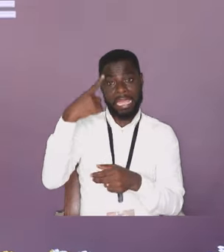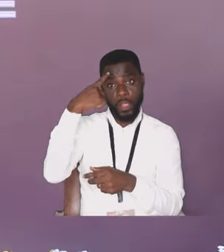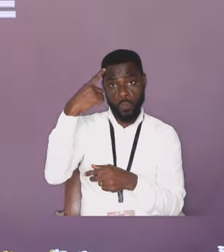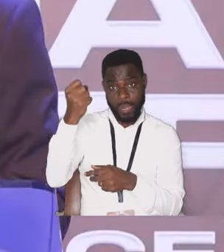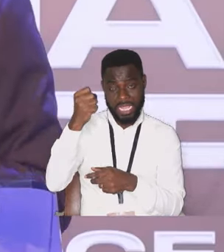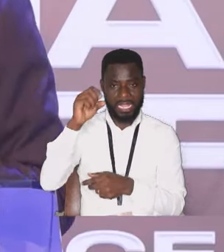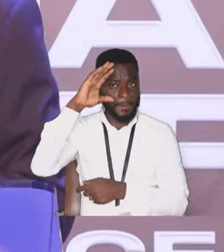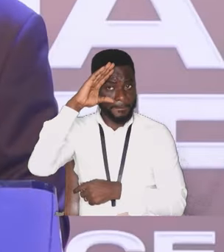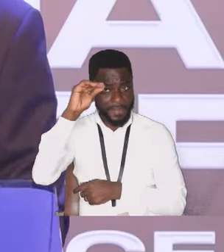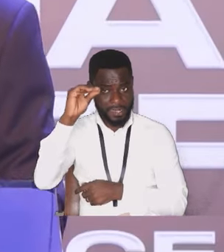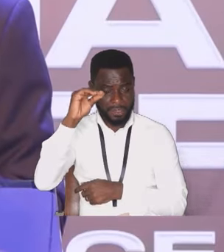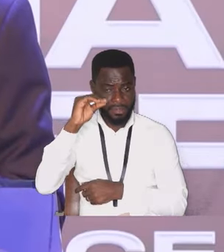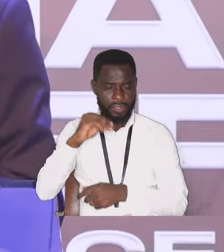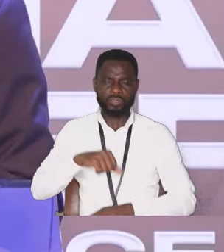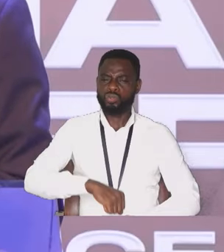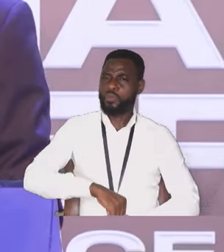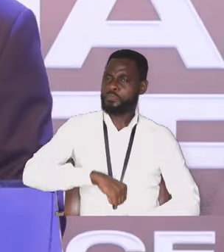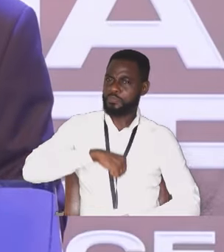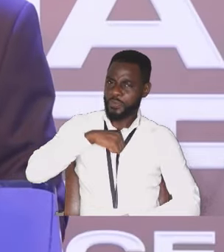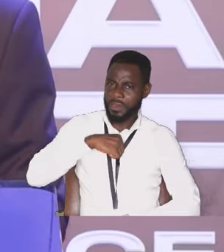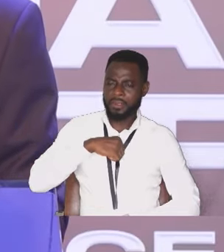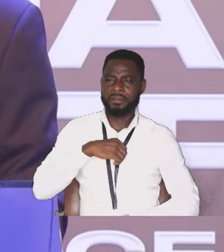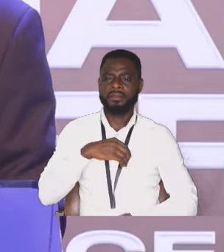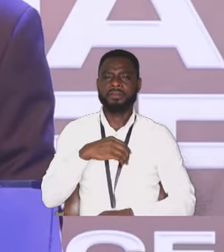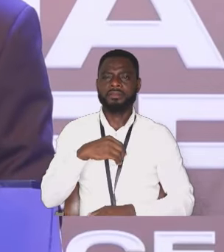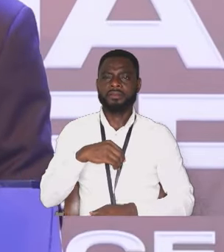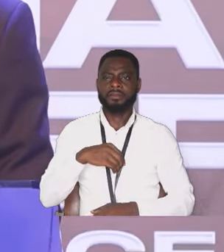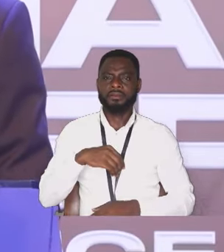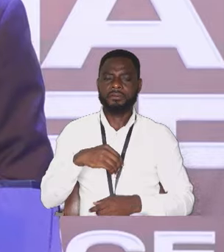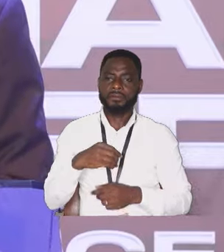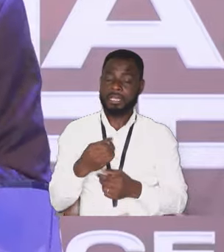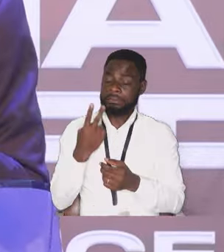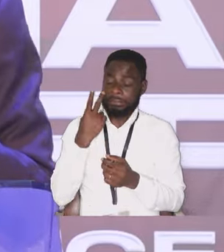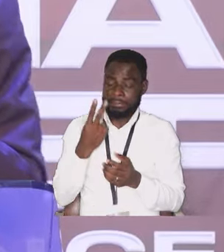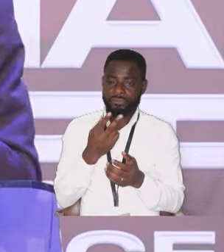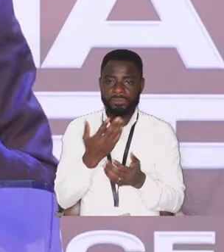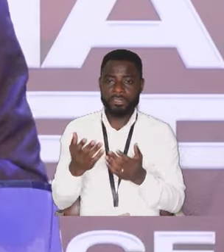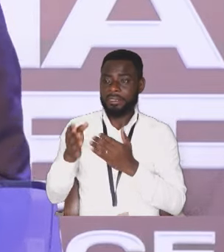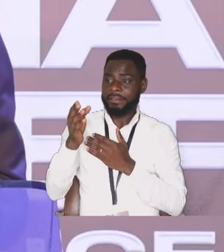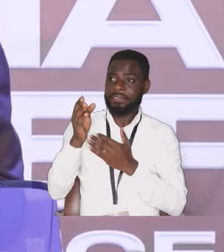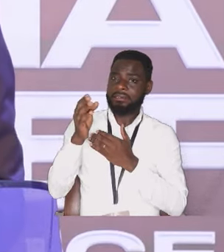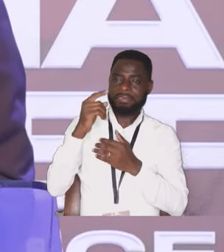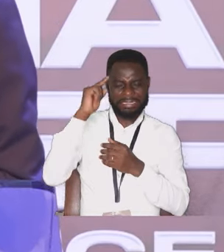the wicked men, so proud and haughty, seem to think that God is dead.